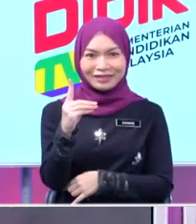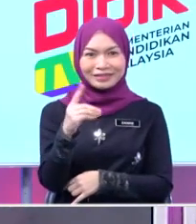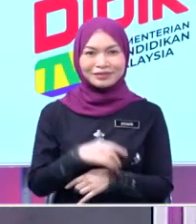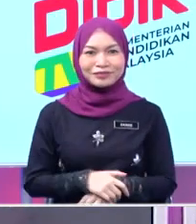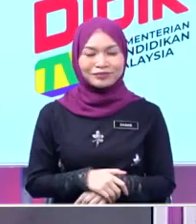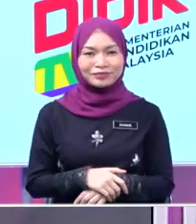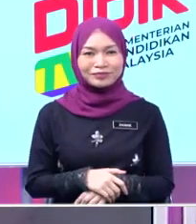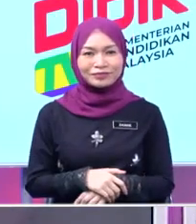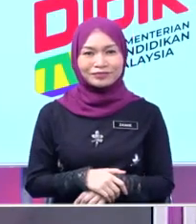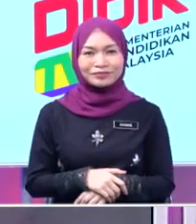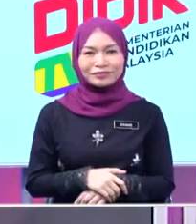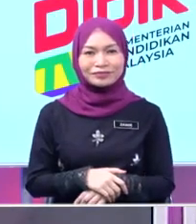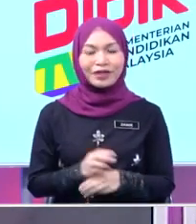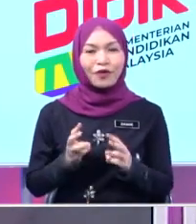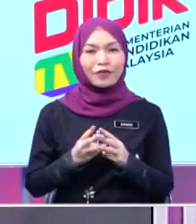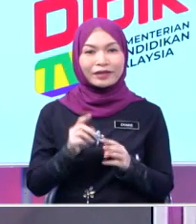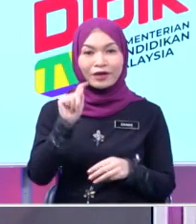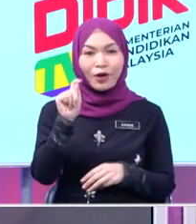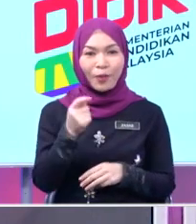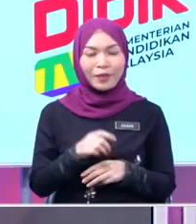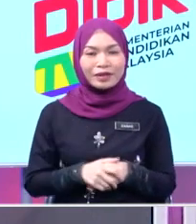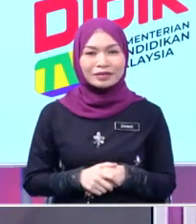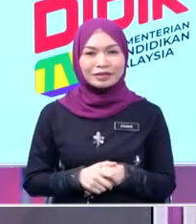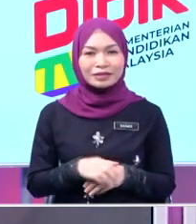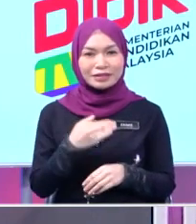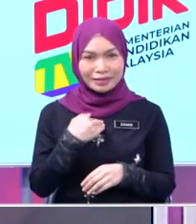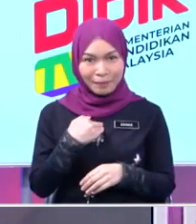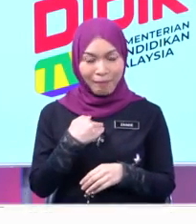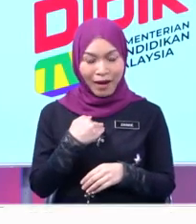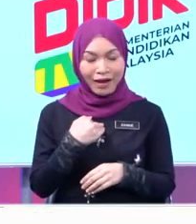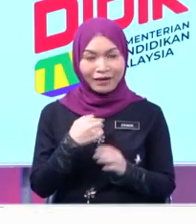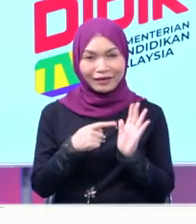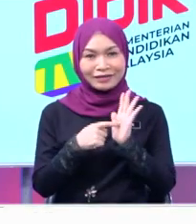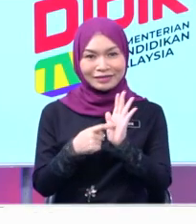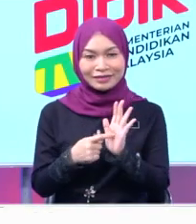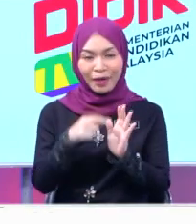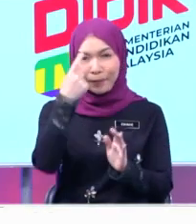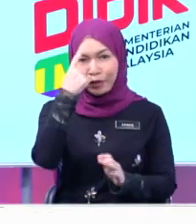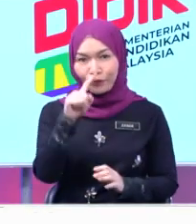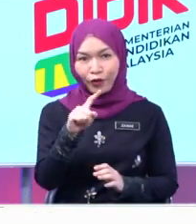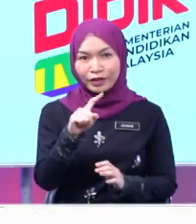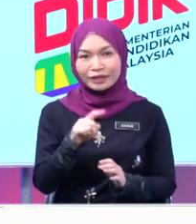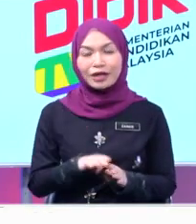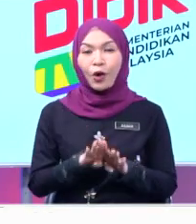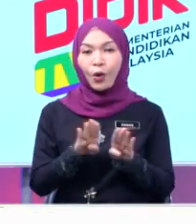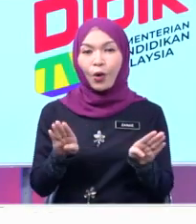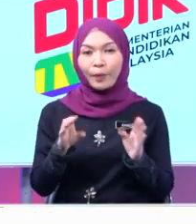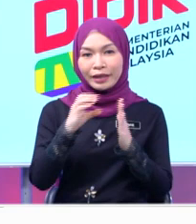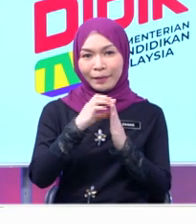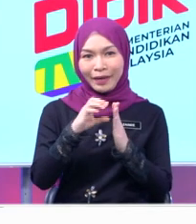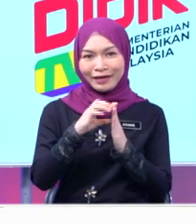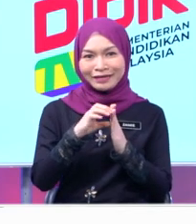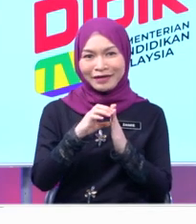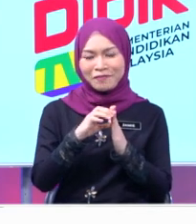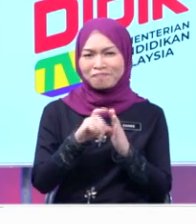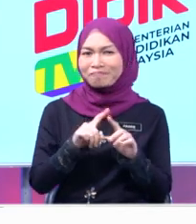Okay. a comma. Okay, so this is my example of my opening paragraph, but I think I prefer CD's